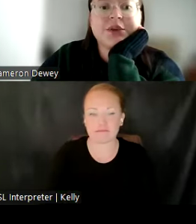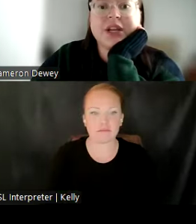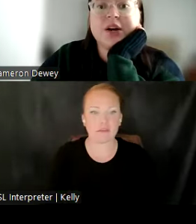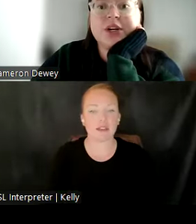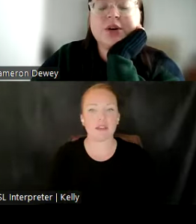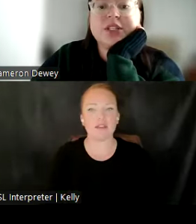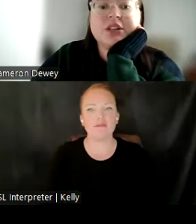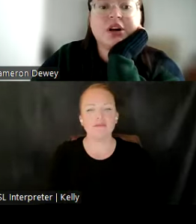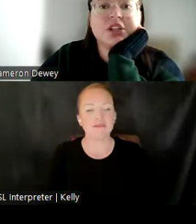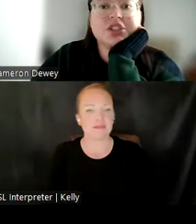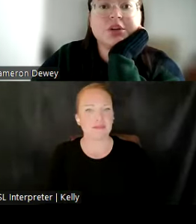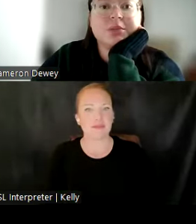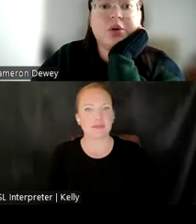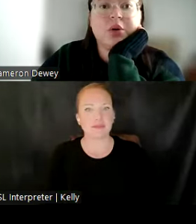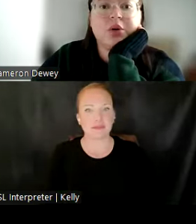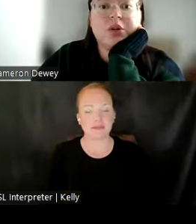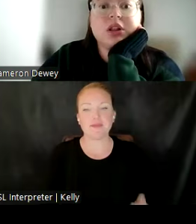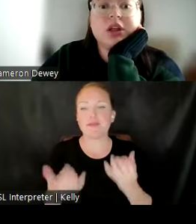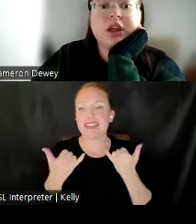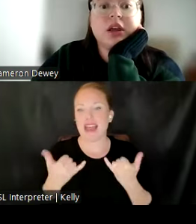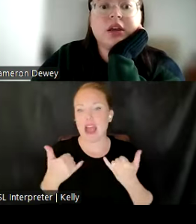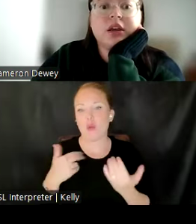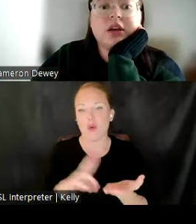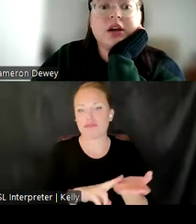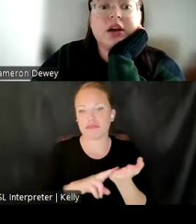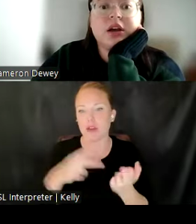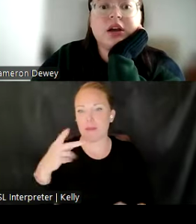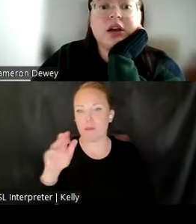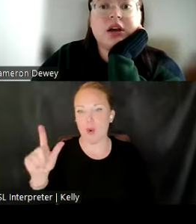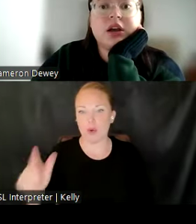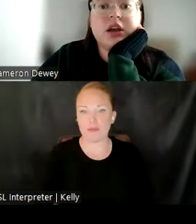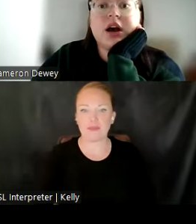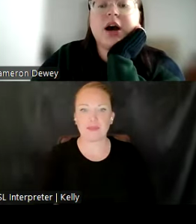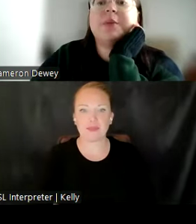Okay, so now we're going to launch a poll